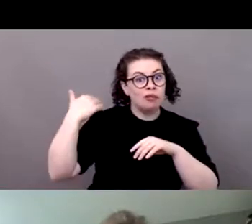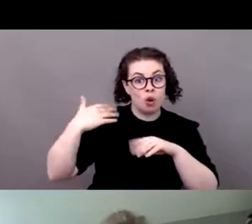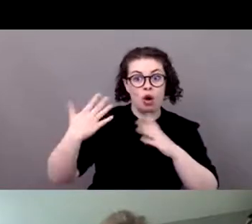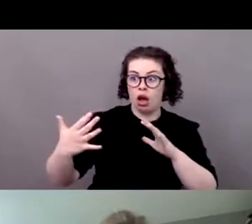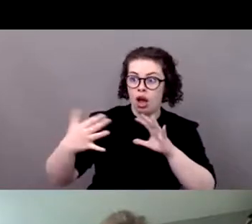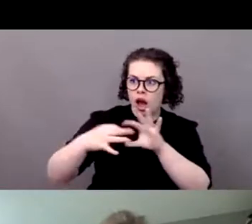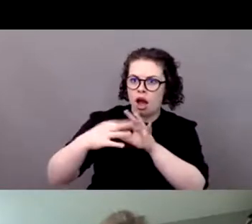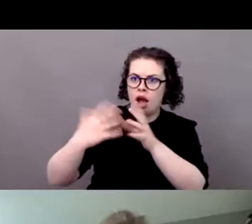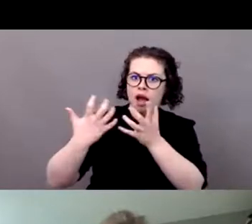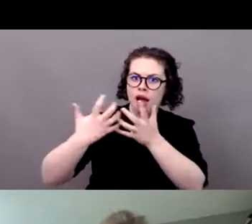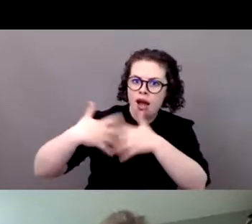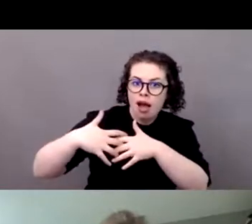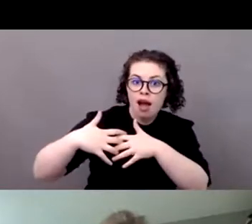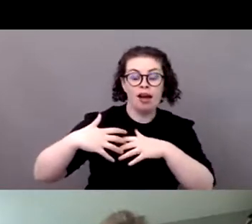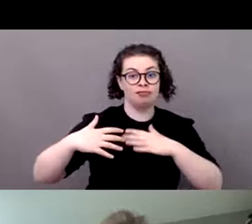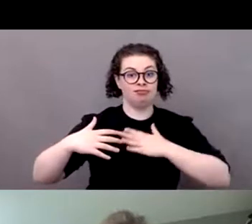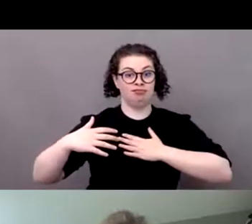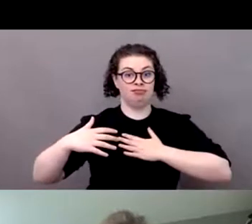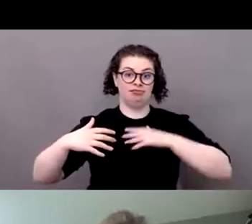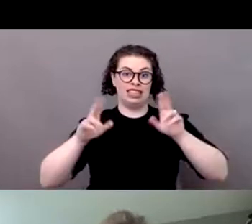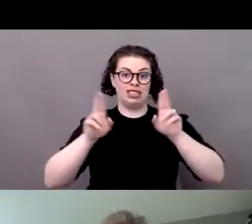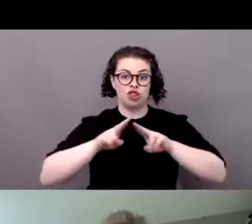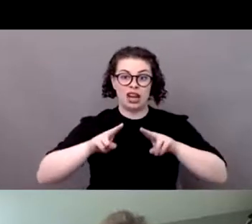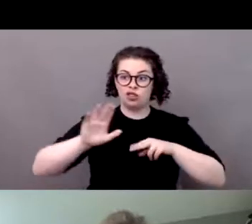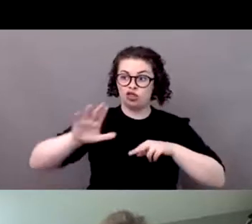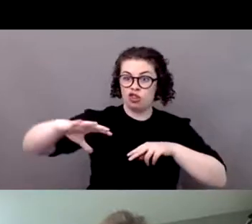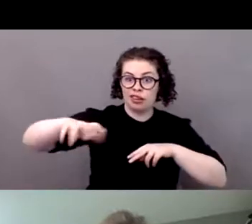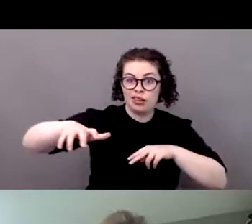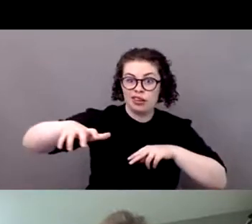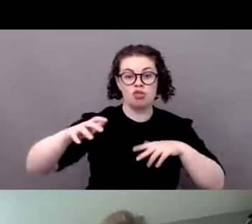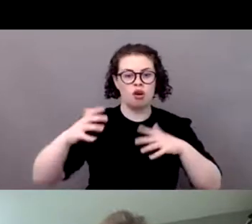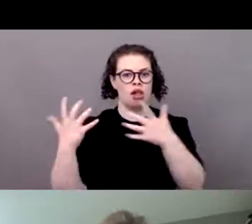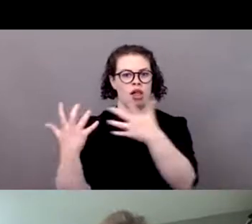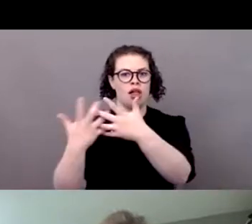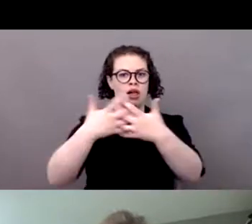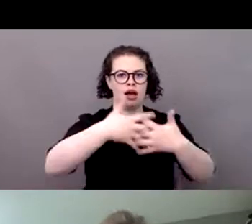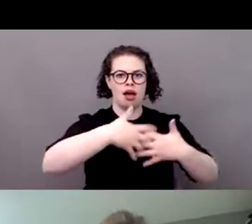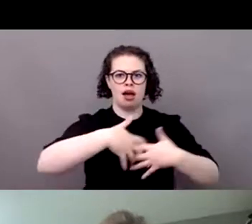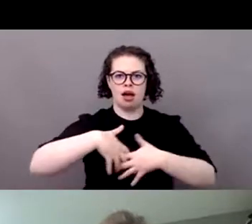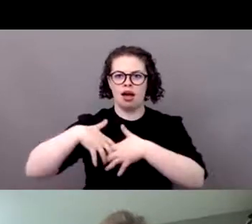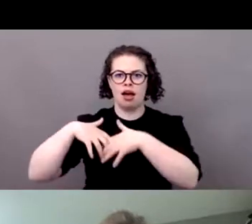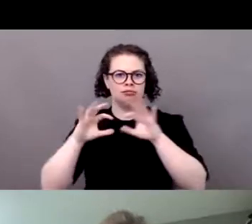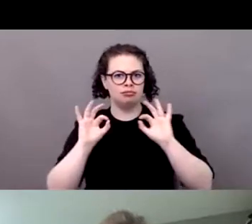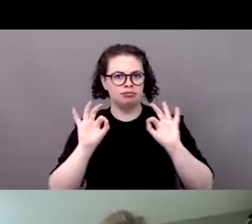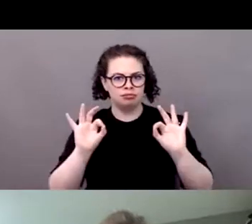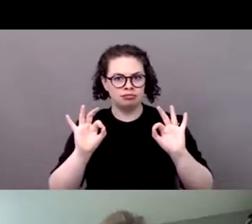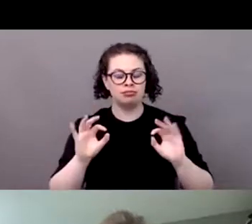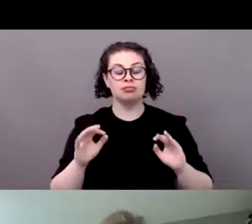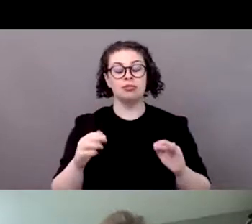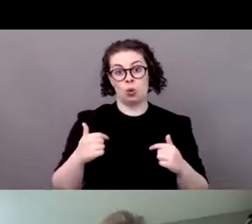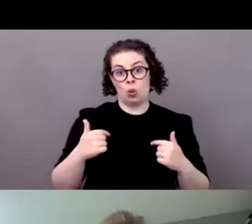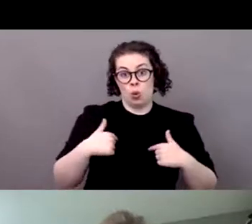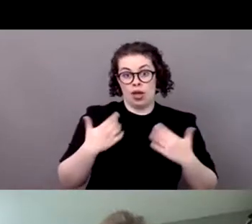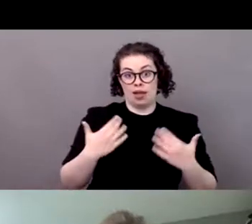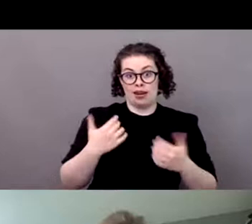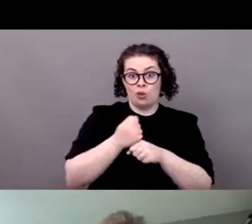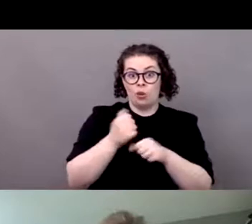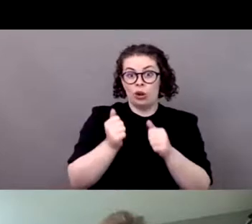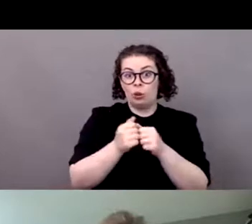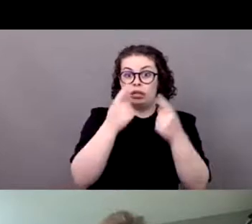level. And I have to say that thanks to the support of UEFA, we are in touch with academics partners as